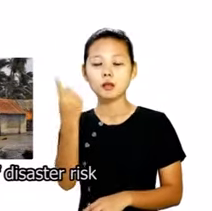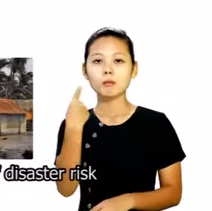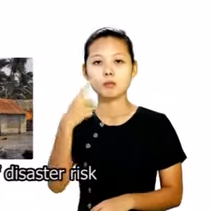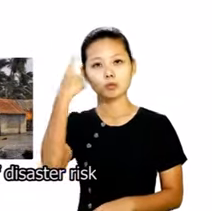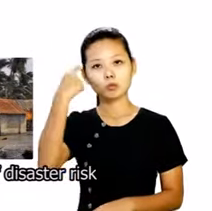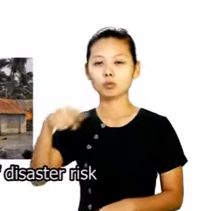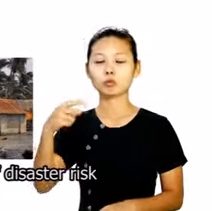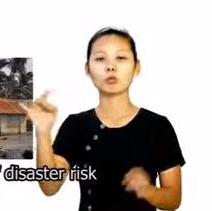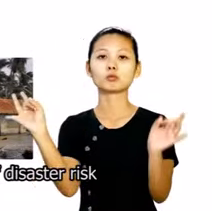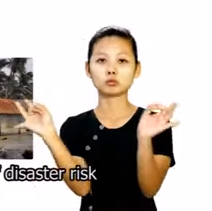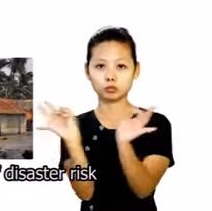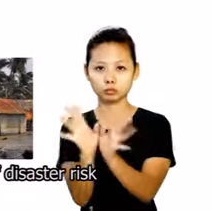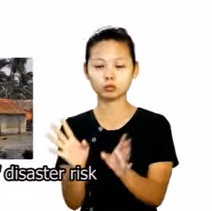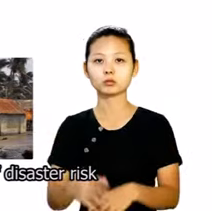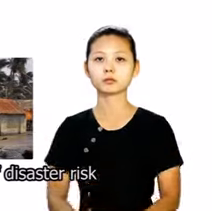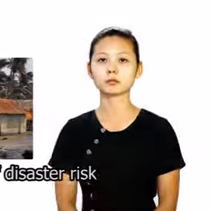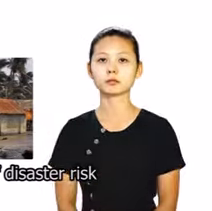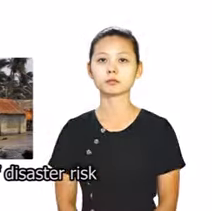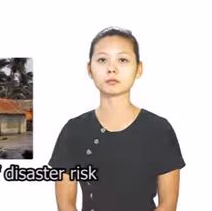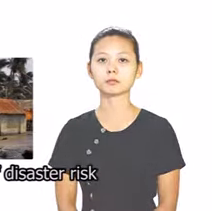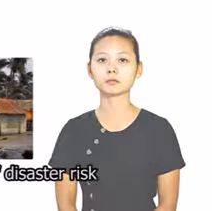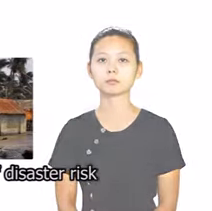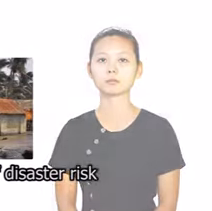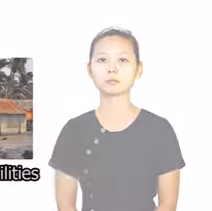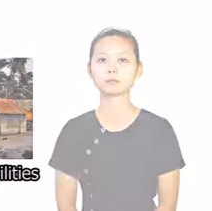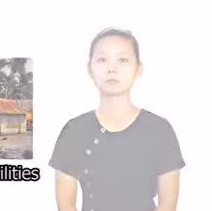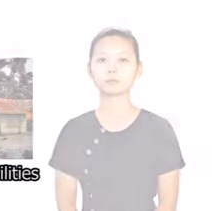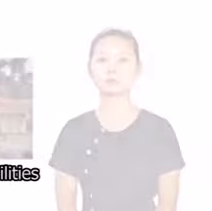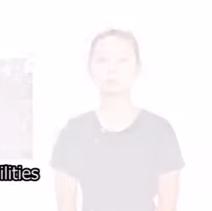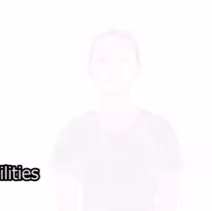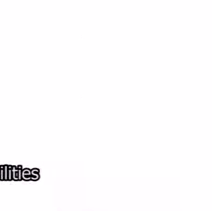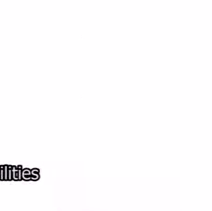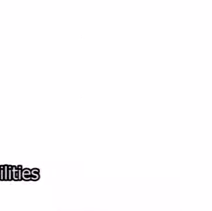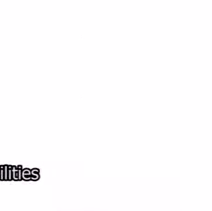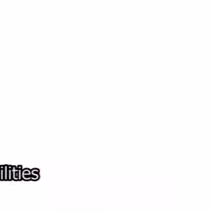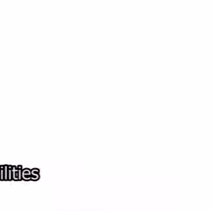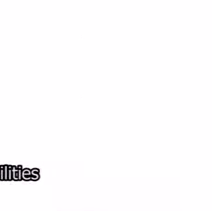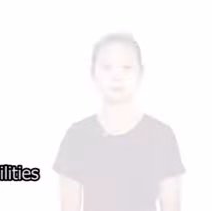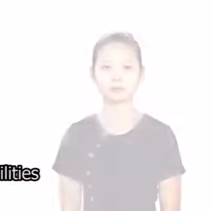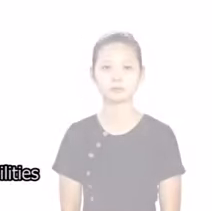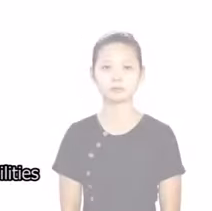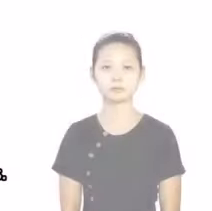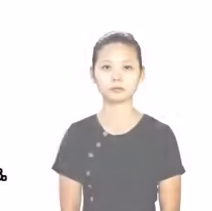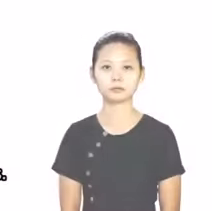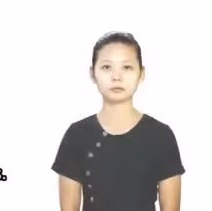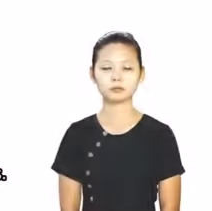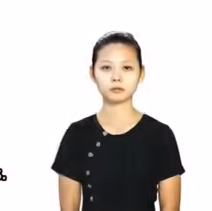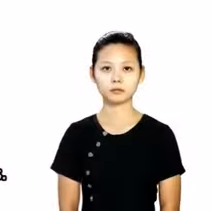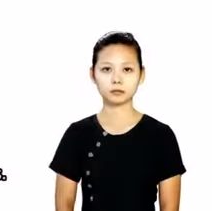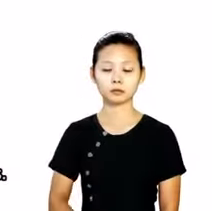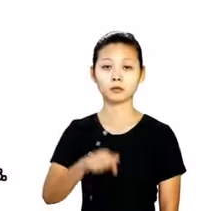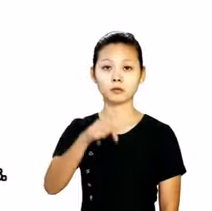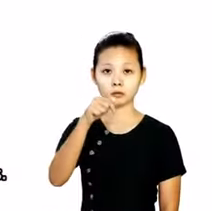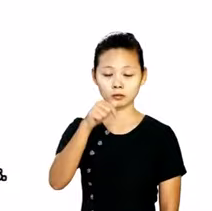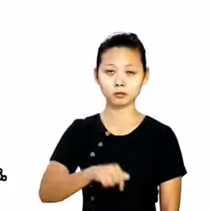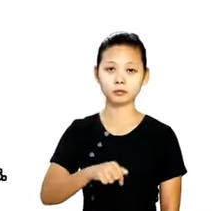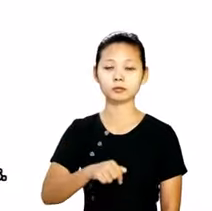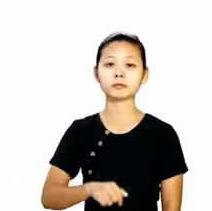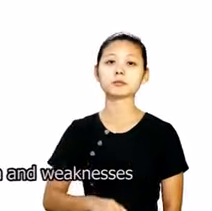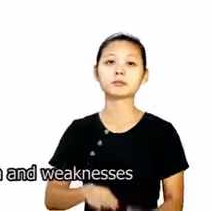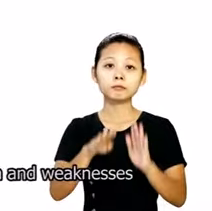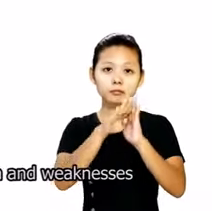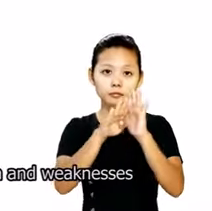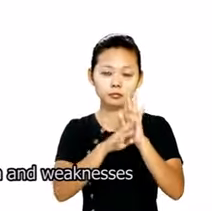treatment, monitoring, and evaluation of disaster risk in order to reduce their vulnerabilities and enhance their